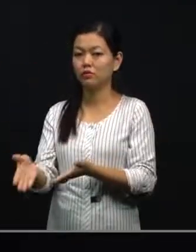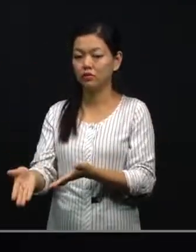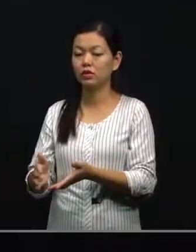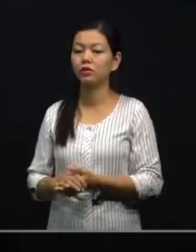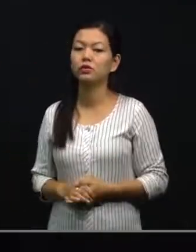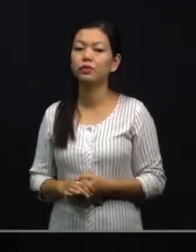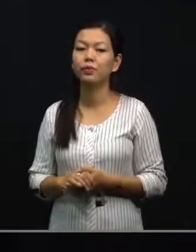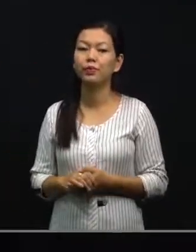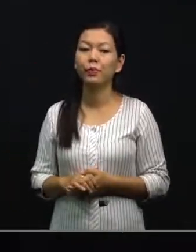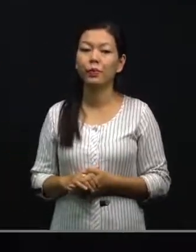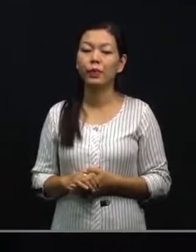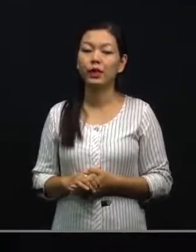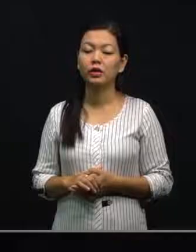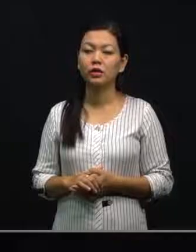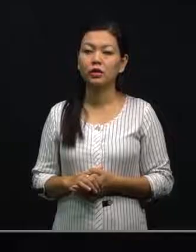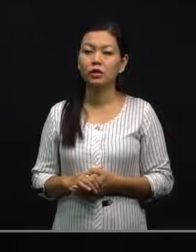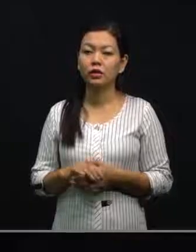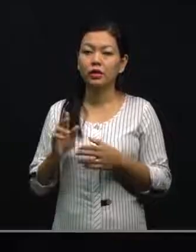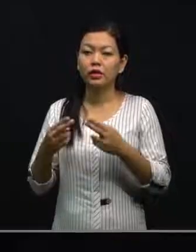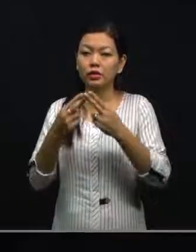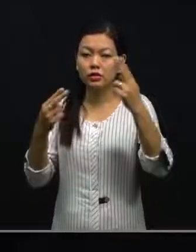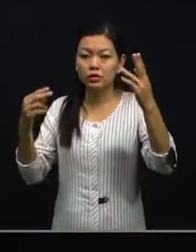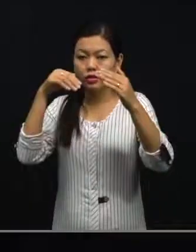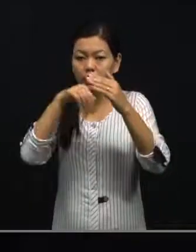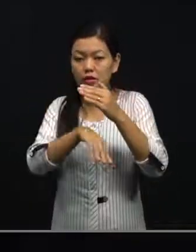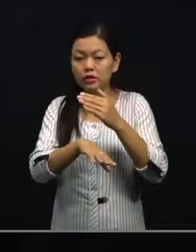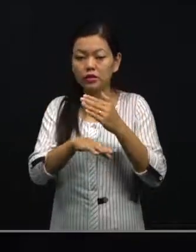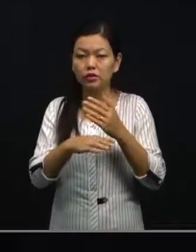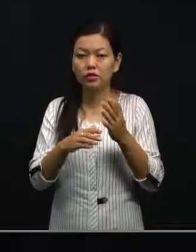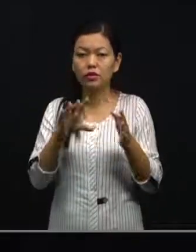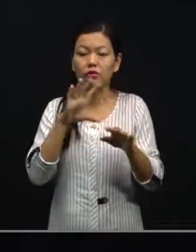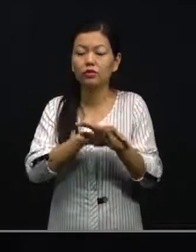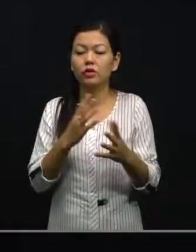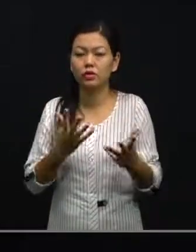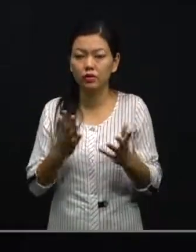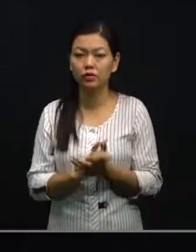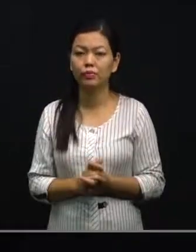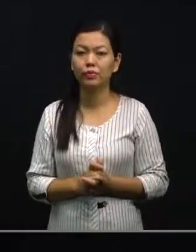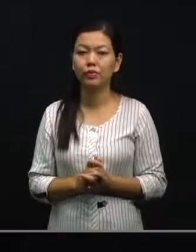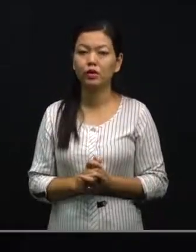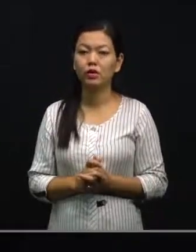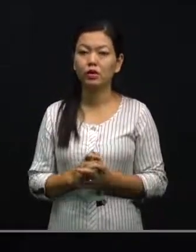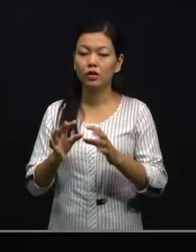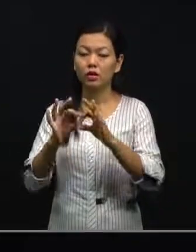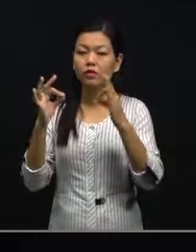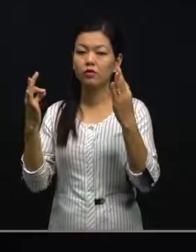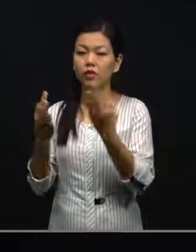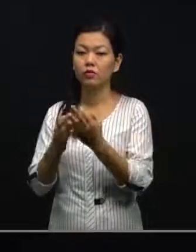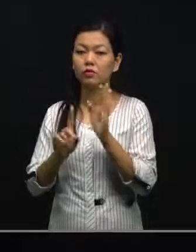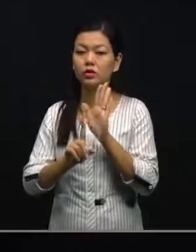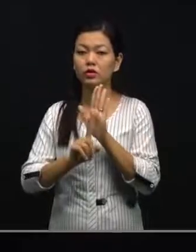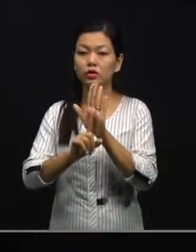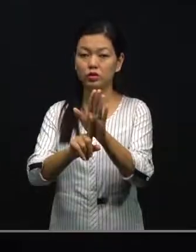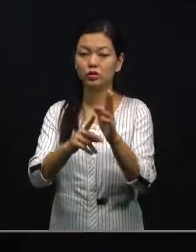people. However, in the story, in the characterization, you cannot entirely say that the Otis family represents this and the